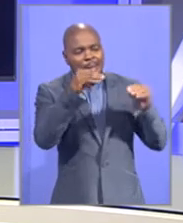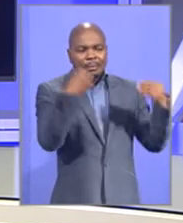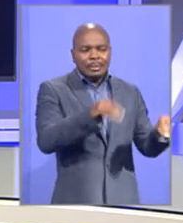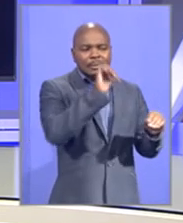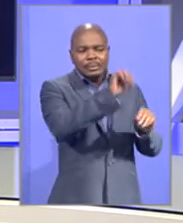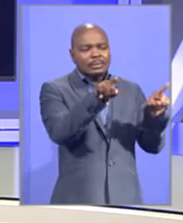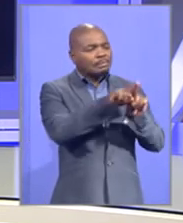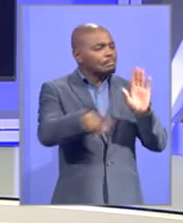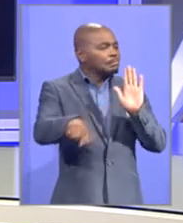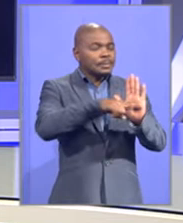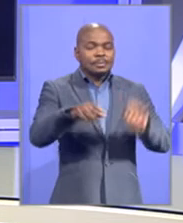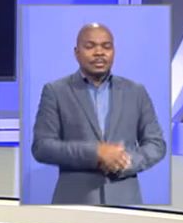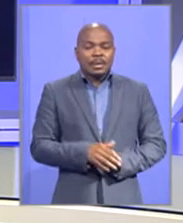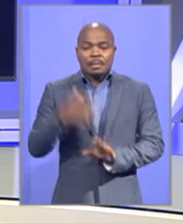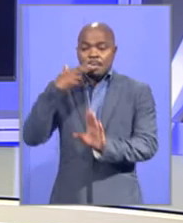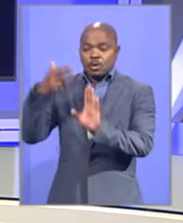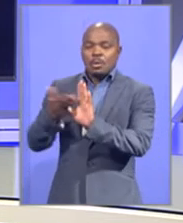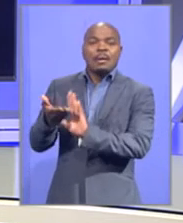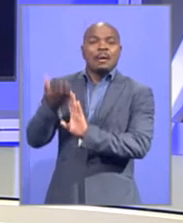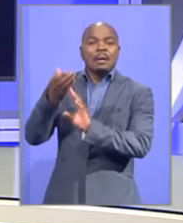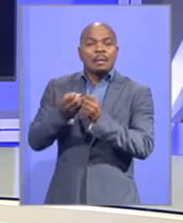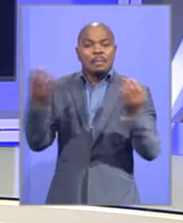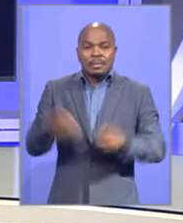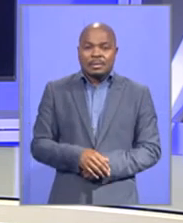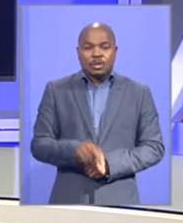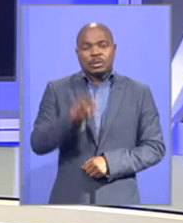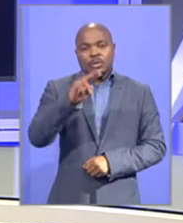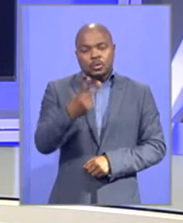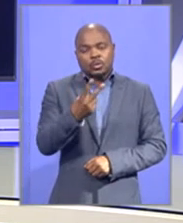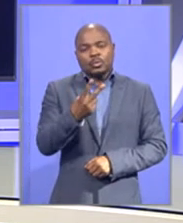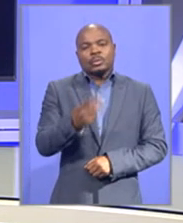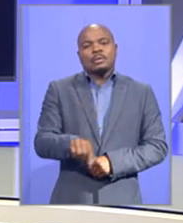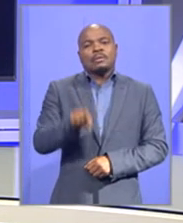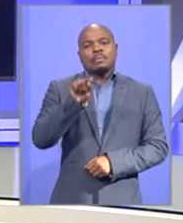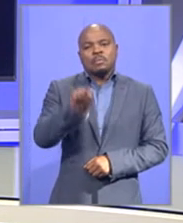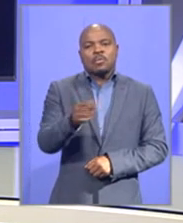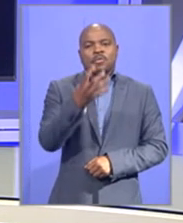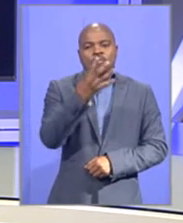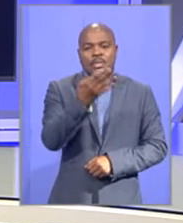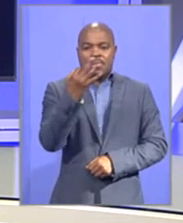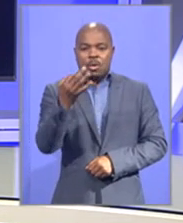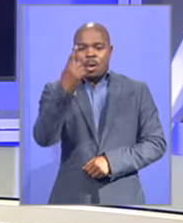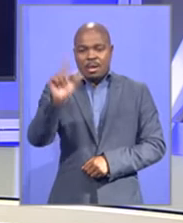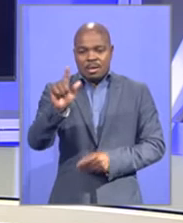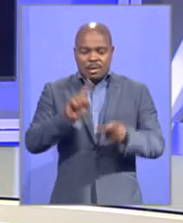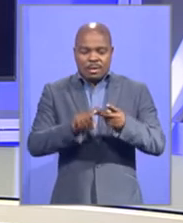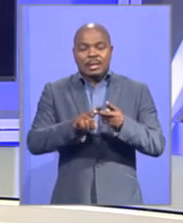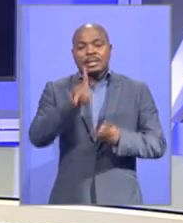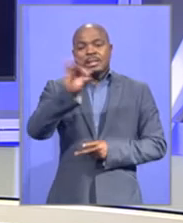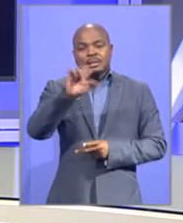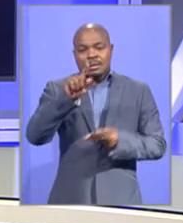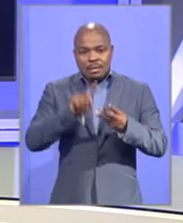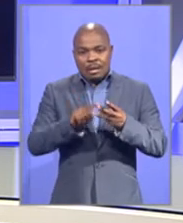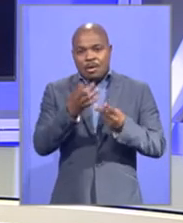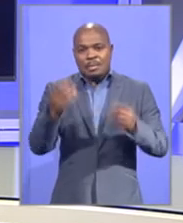sa itumediseng. Tlhwatlhwa ya petrole e oketsegile ka diranta di le 2.43 litara, diesele ka ranta le disente